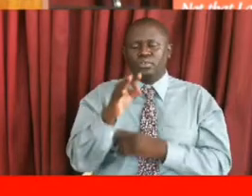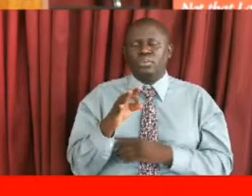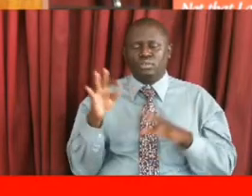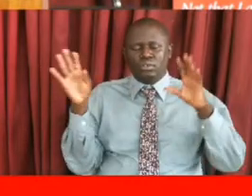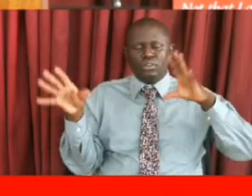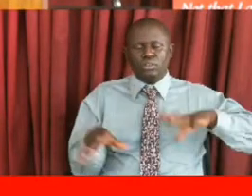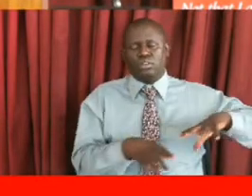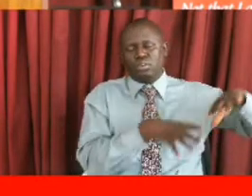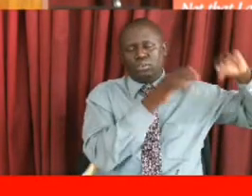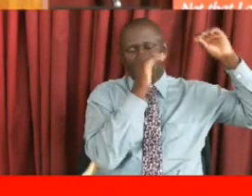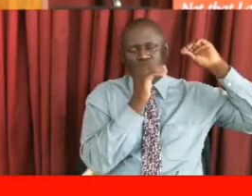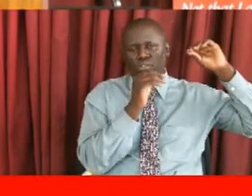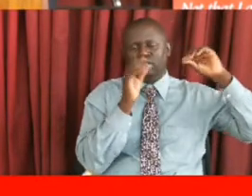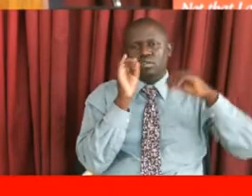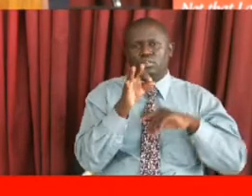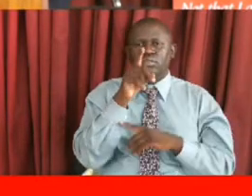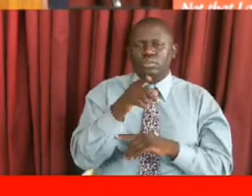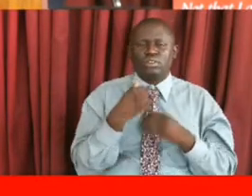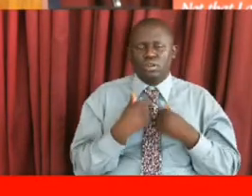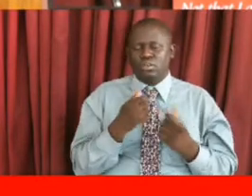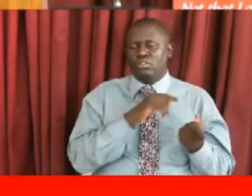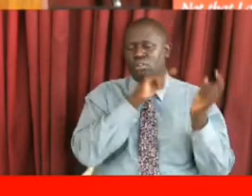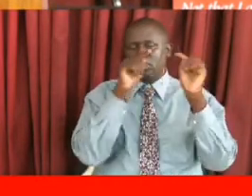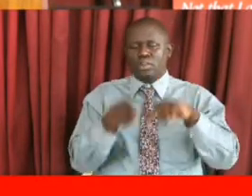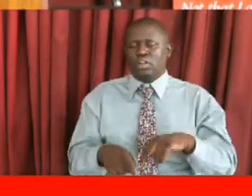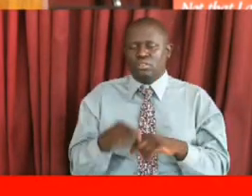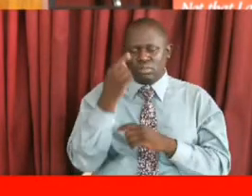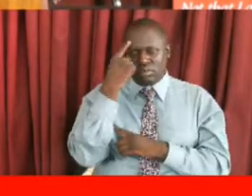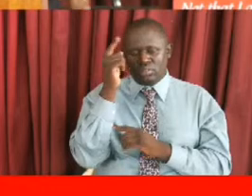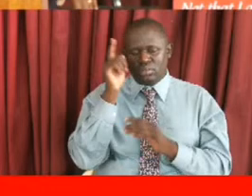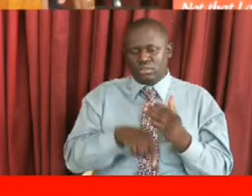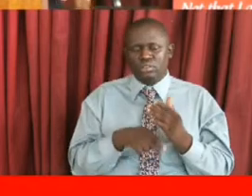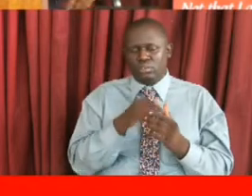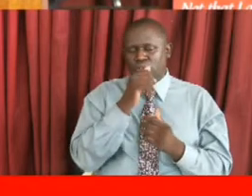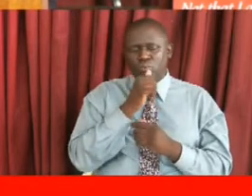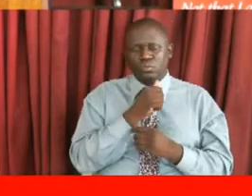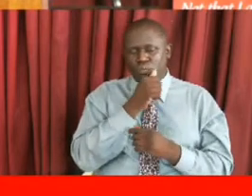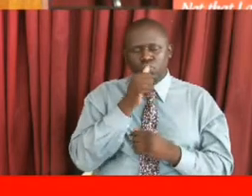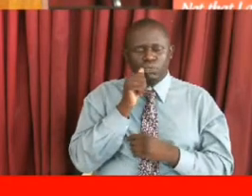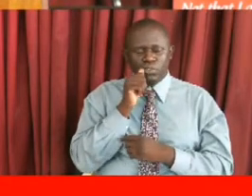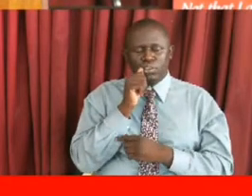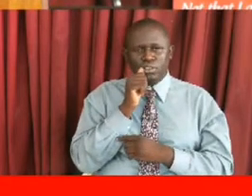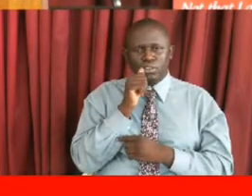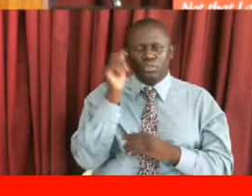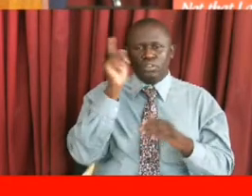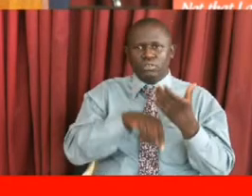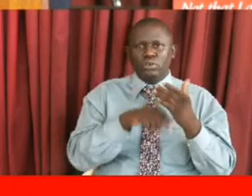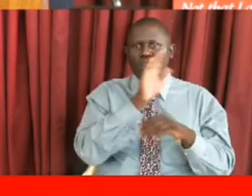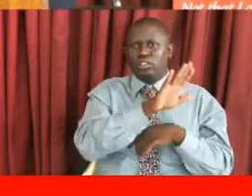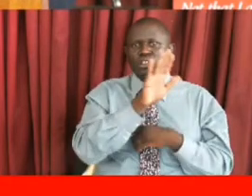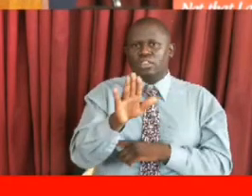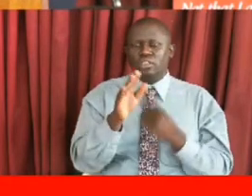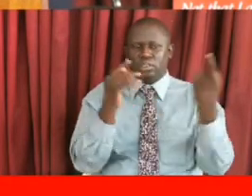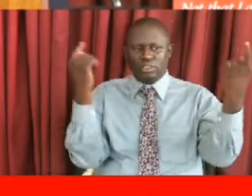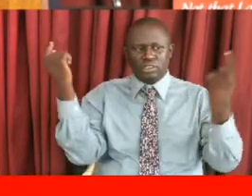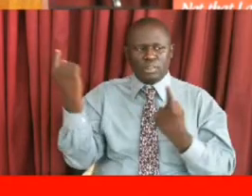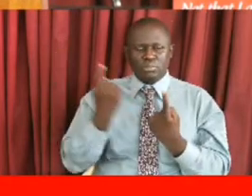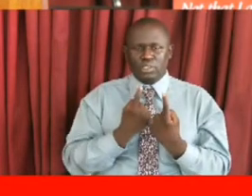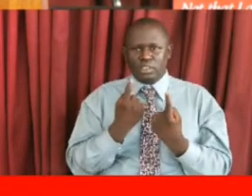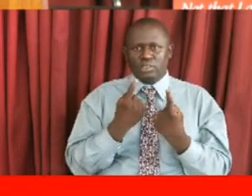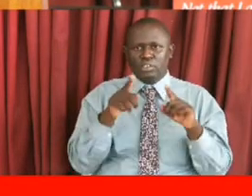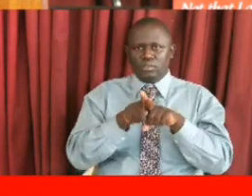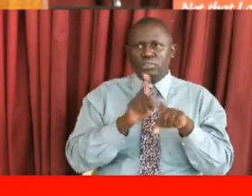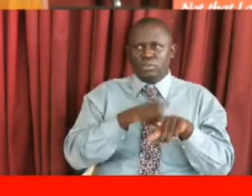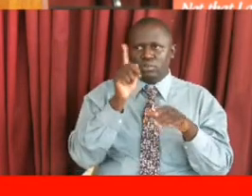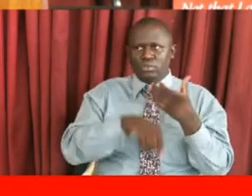come here he has come the mystery of his coming the mystery of your going